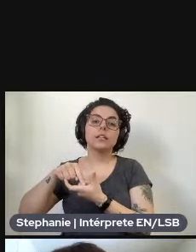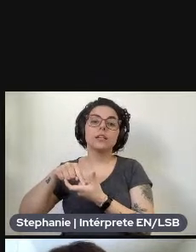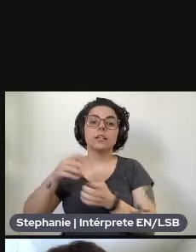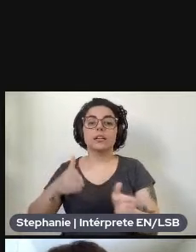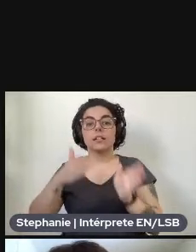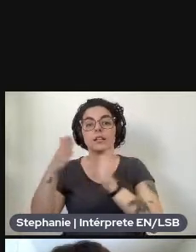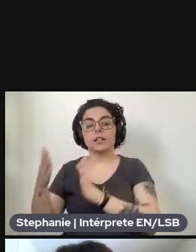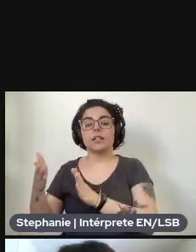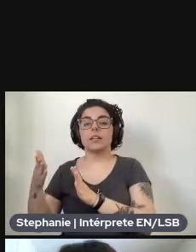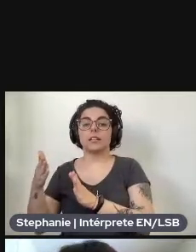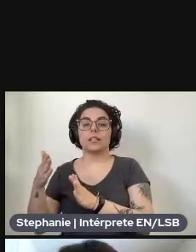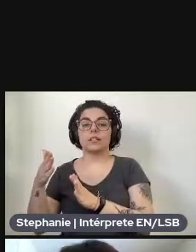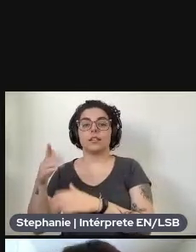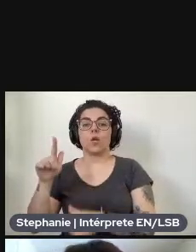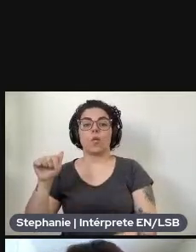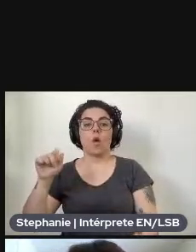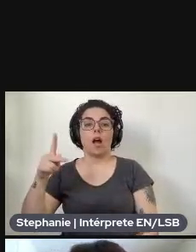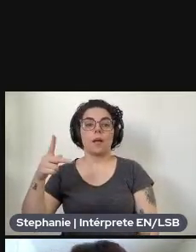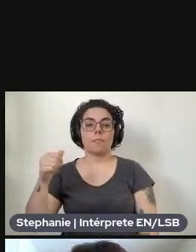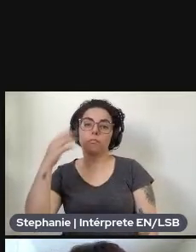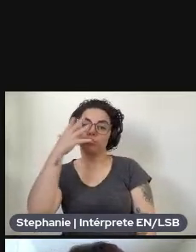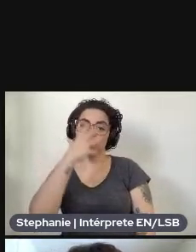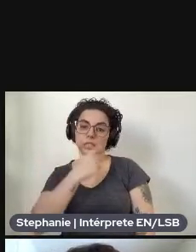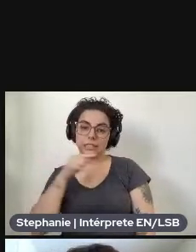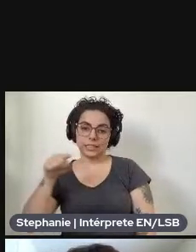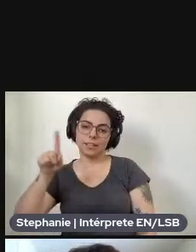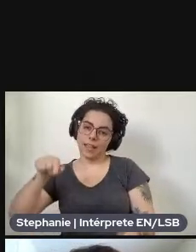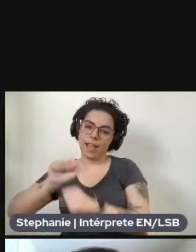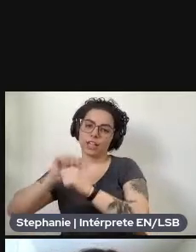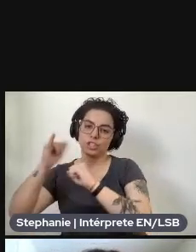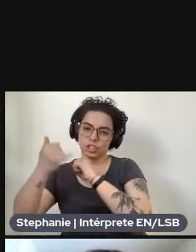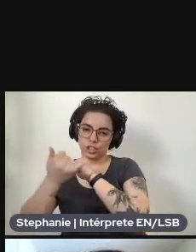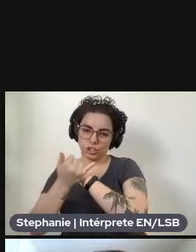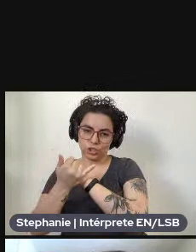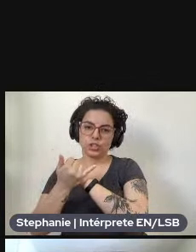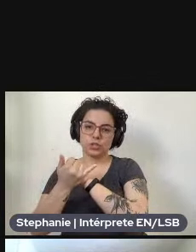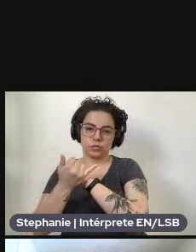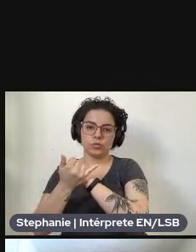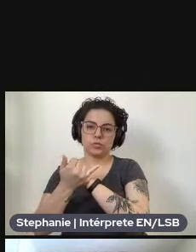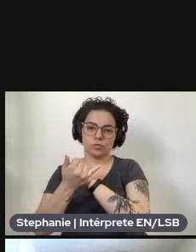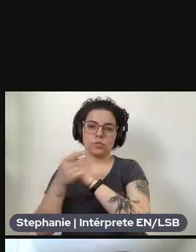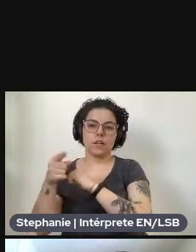an adjective, and the final form of the adjective will be